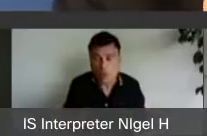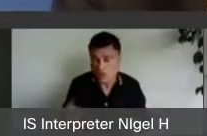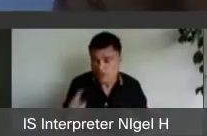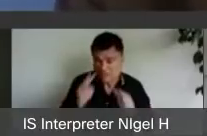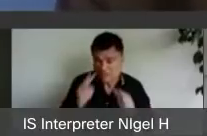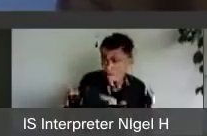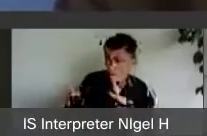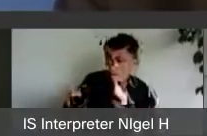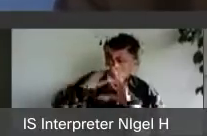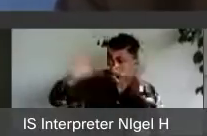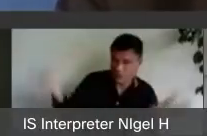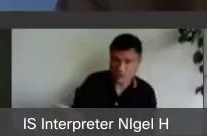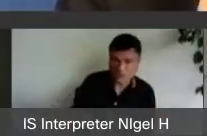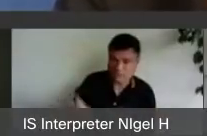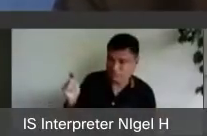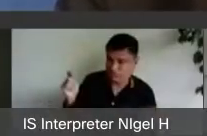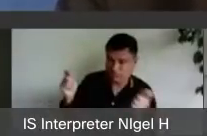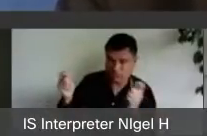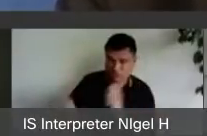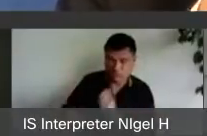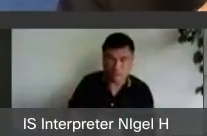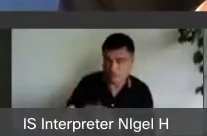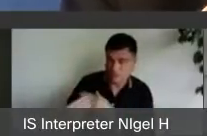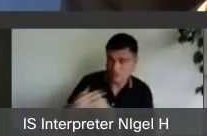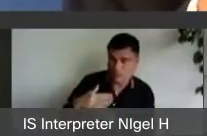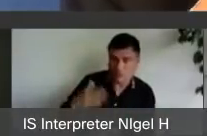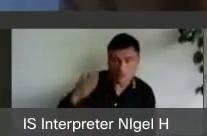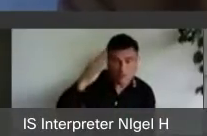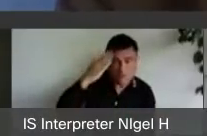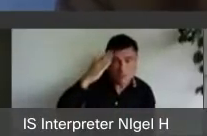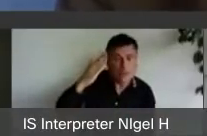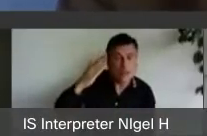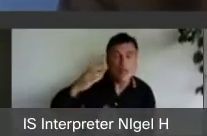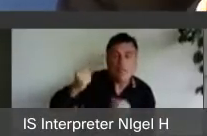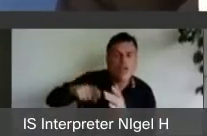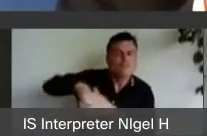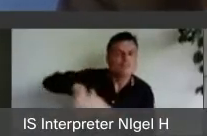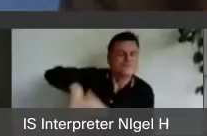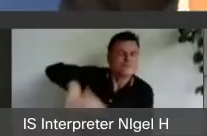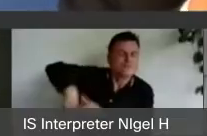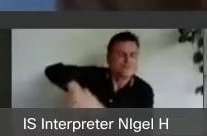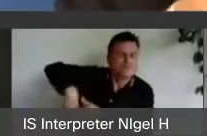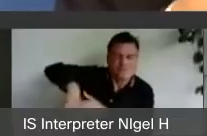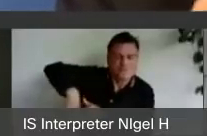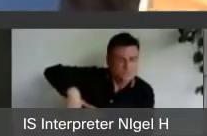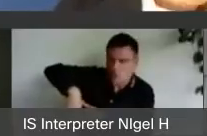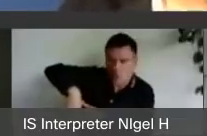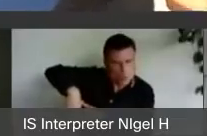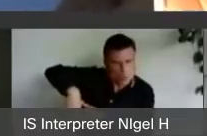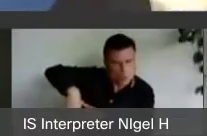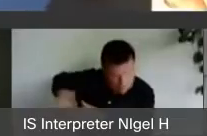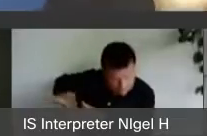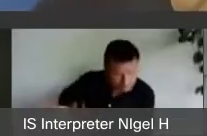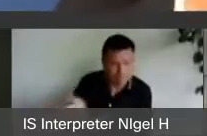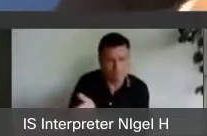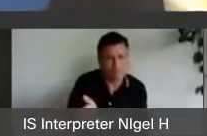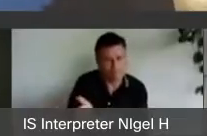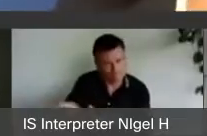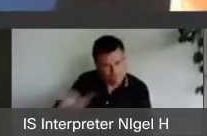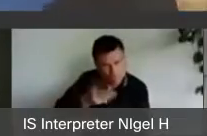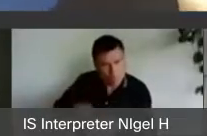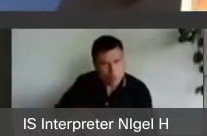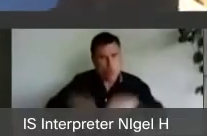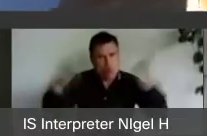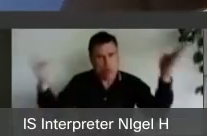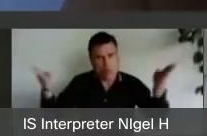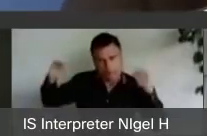have recently published a policy brief in relation to COVID-19 and mental health. It is absolutely essential that governments take mental health in the center